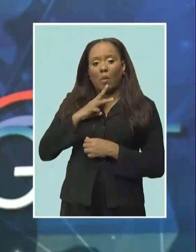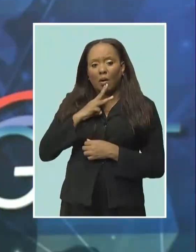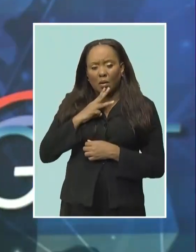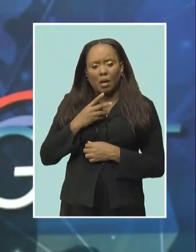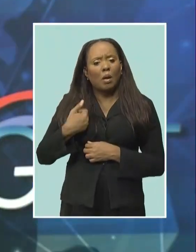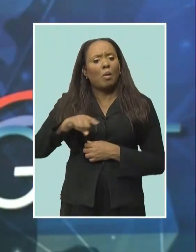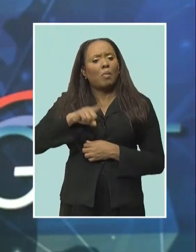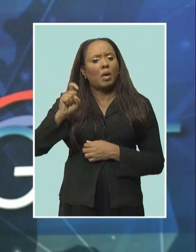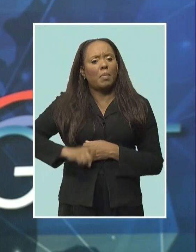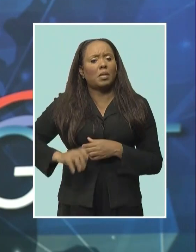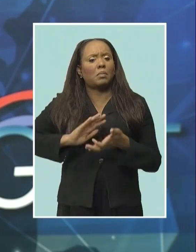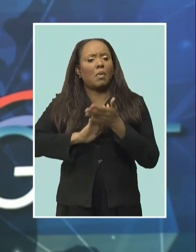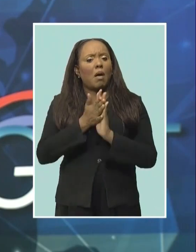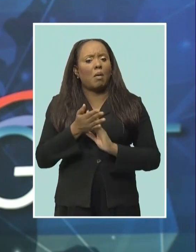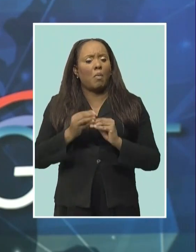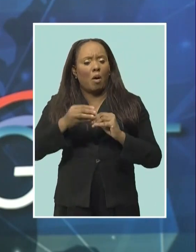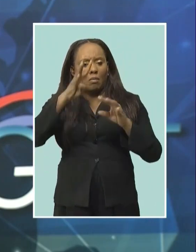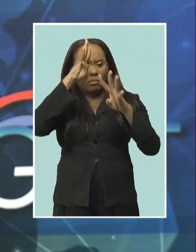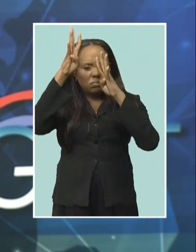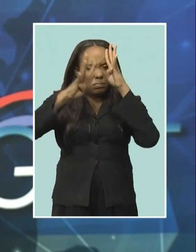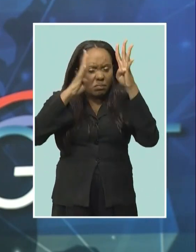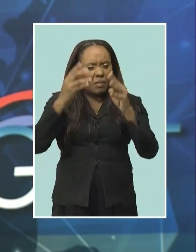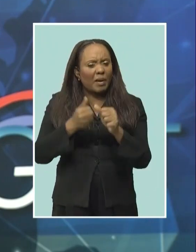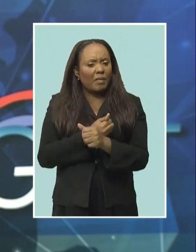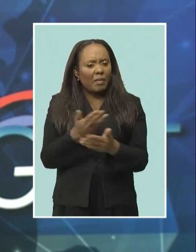and processes strengthened.